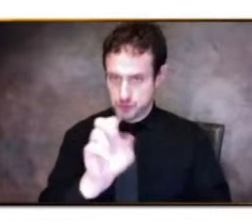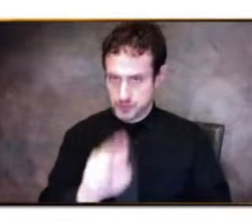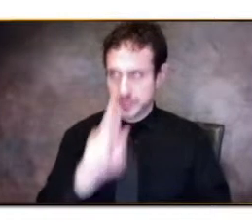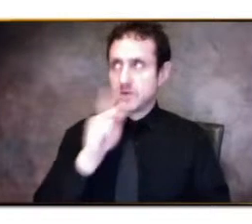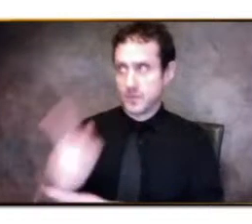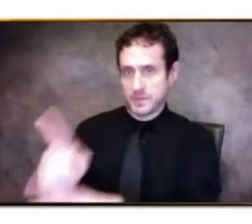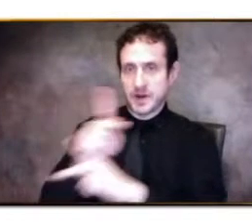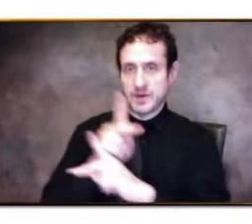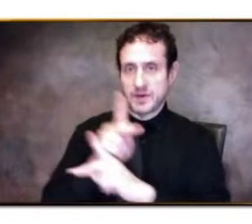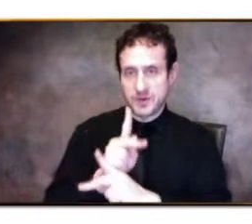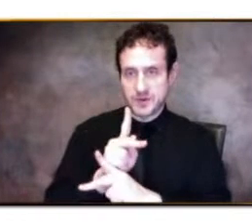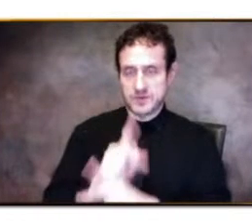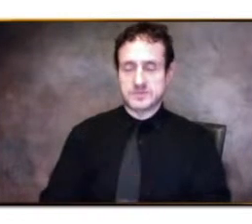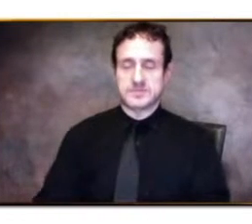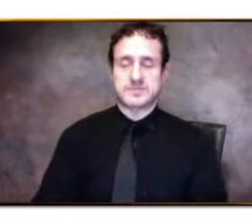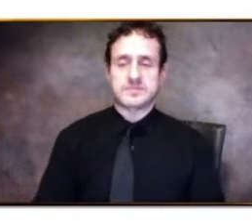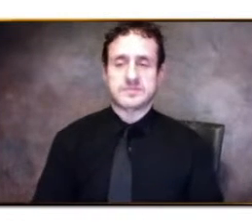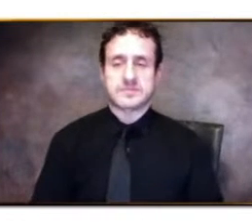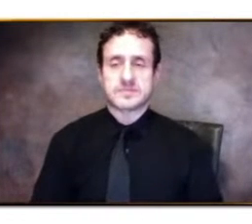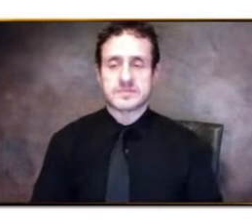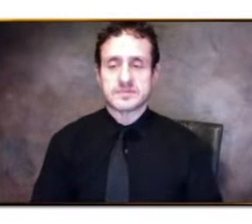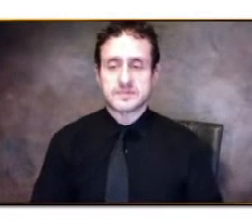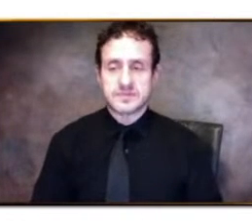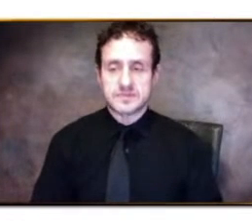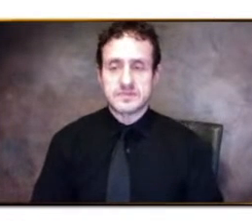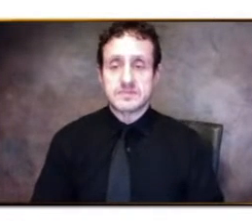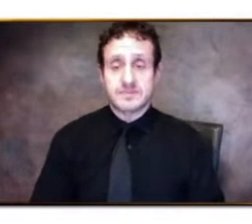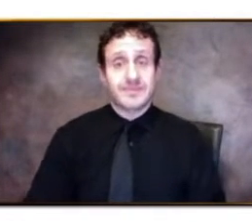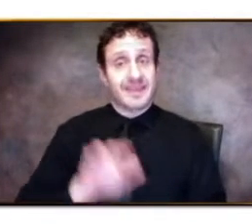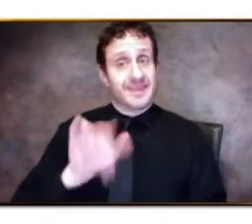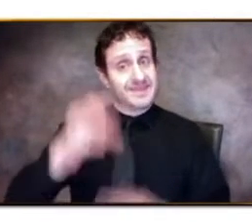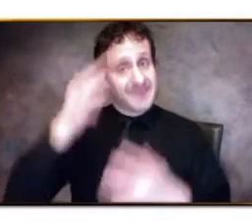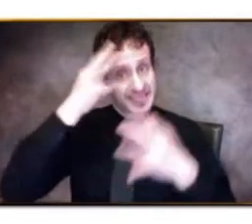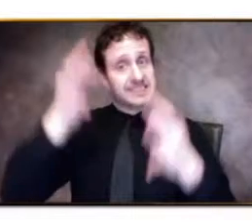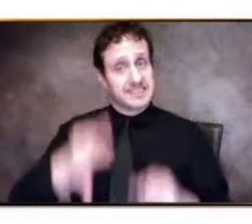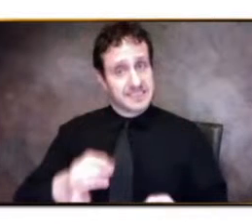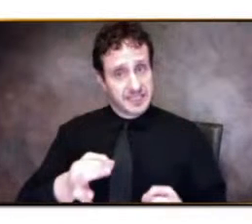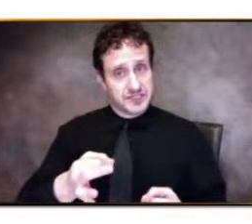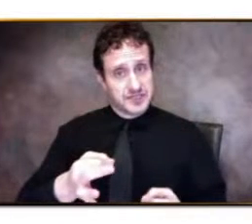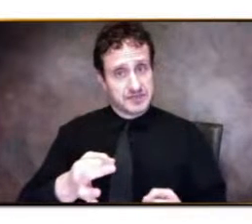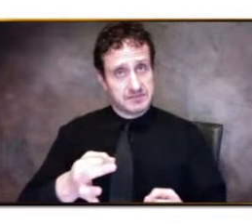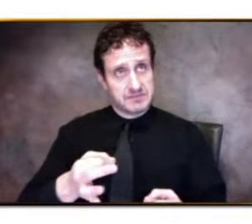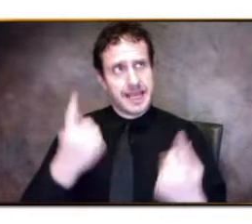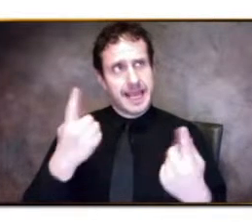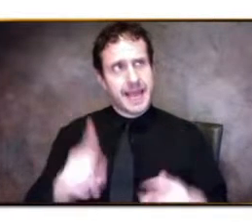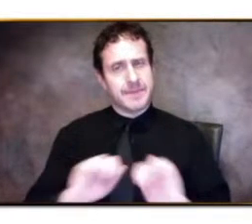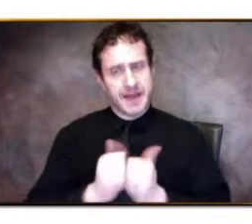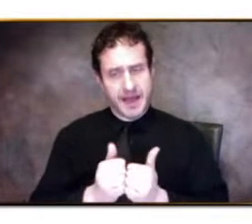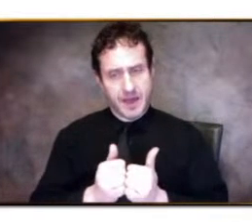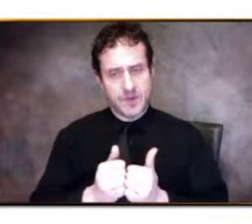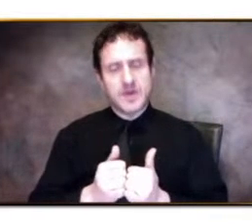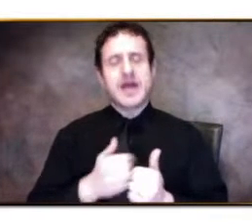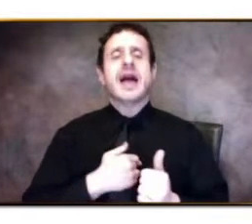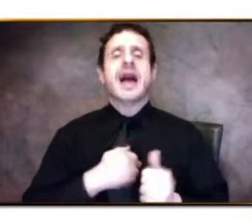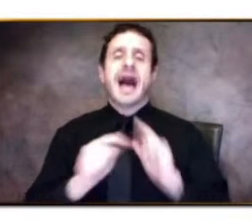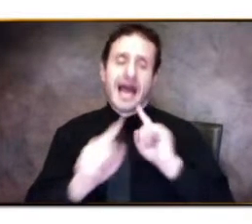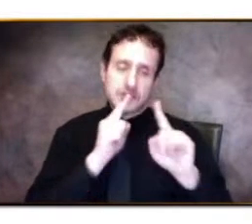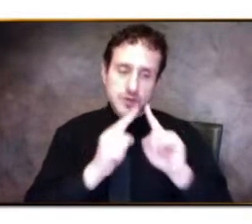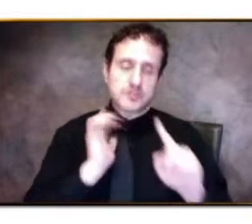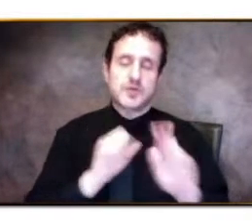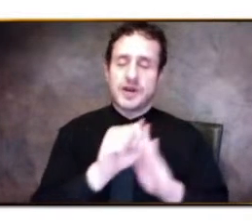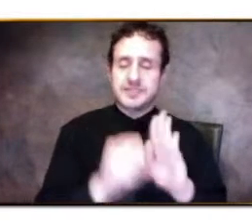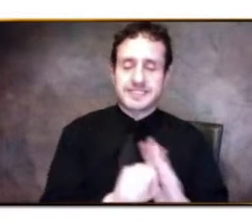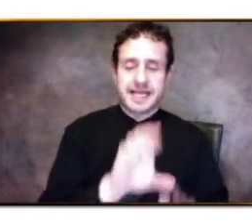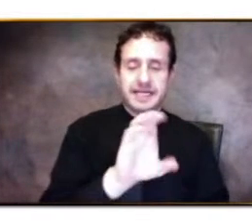government. This was a joint decision that I made after close consultation with Comptroller Mendoza and